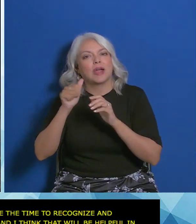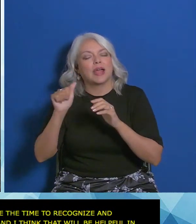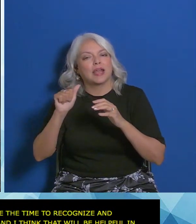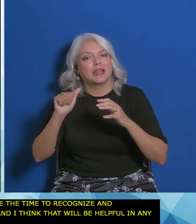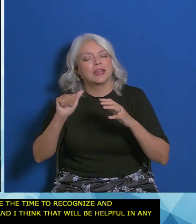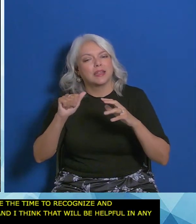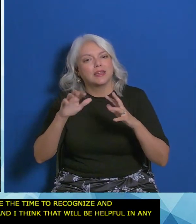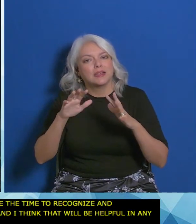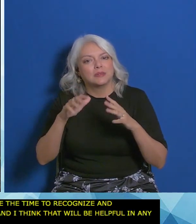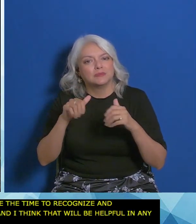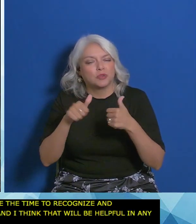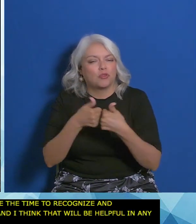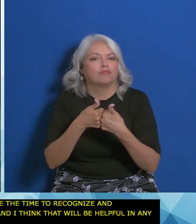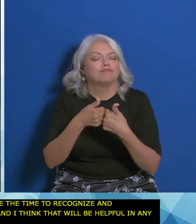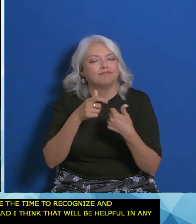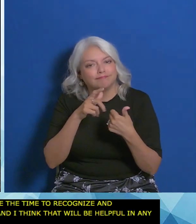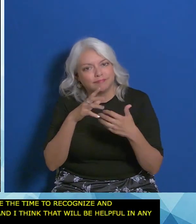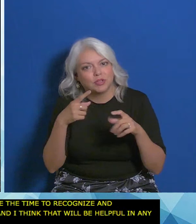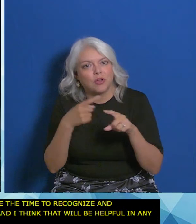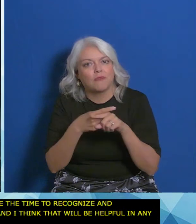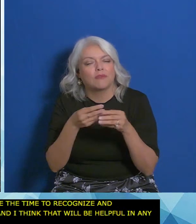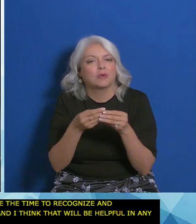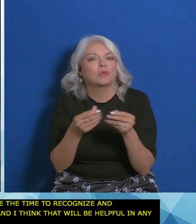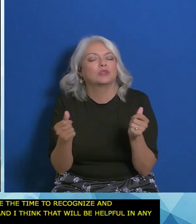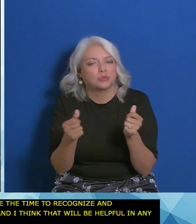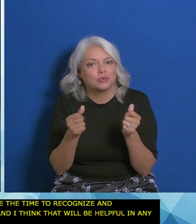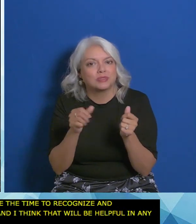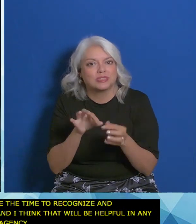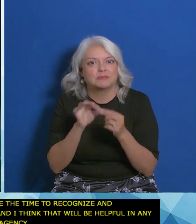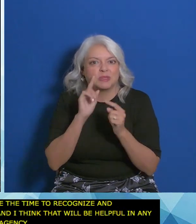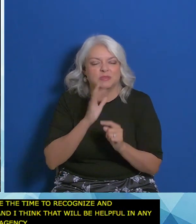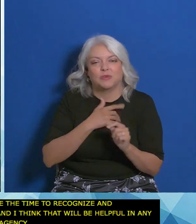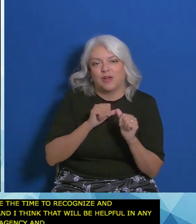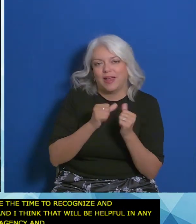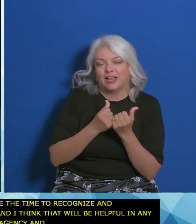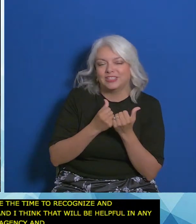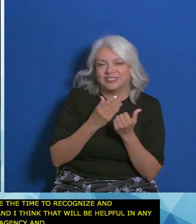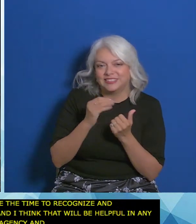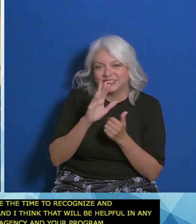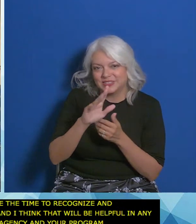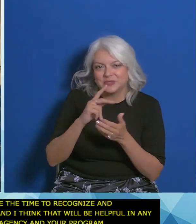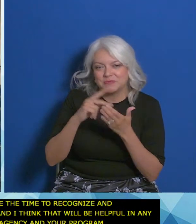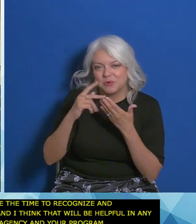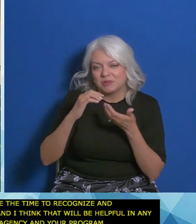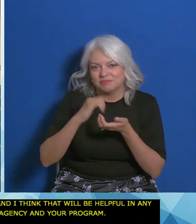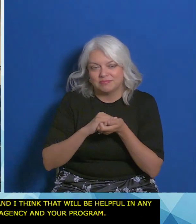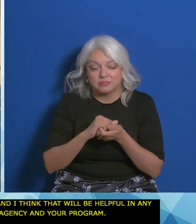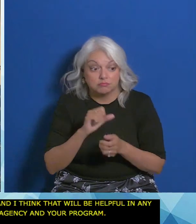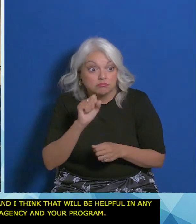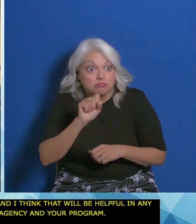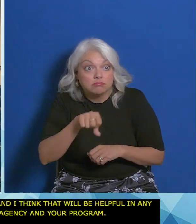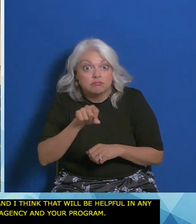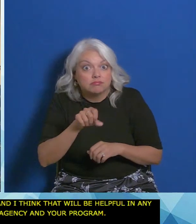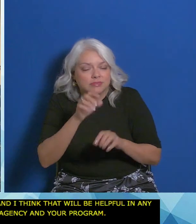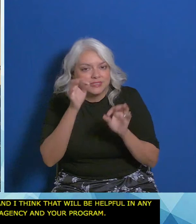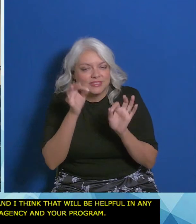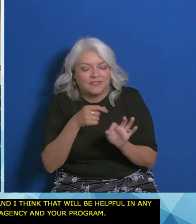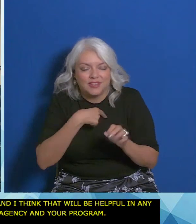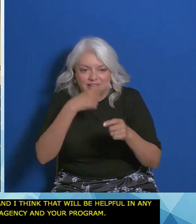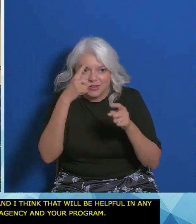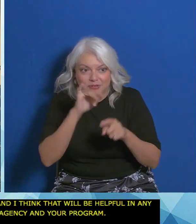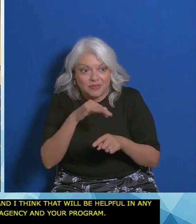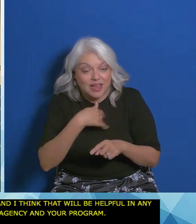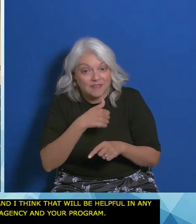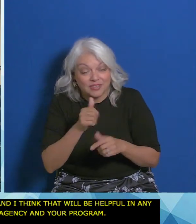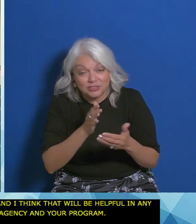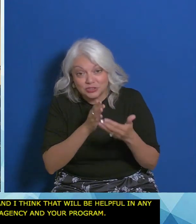resolution, especially when it comes to our agency and your program. Absolutely, and I completely agree, and certainly if you have some suggestions